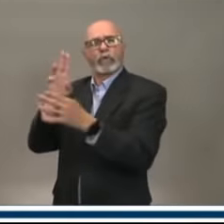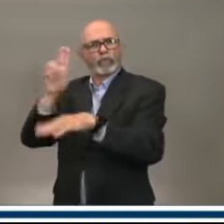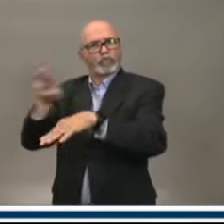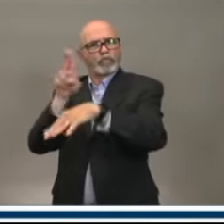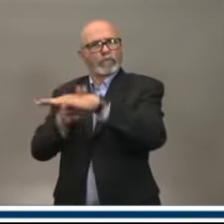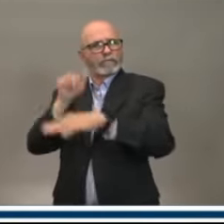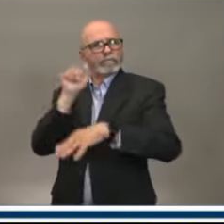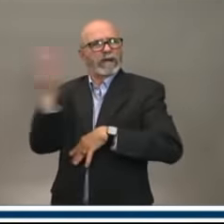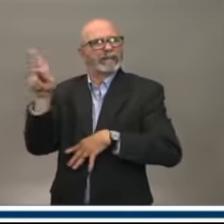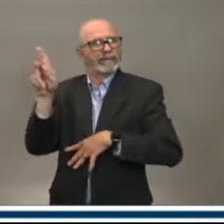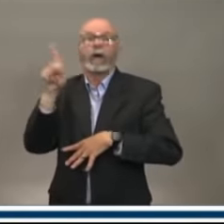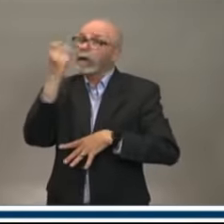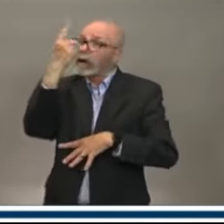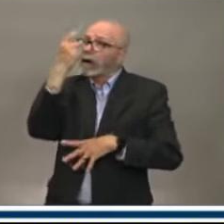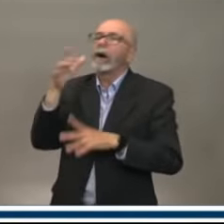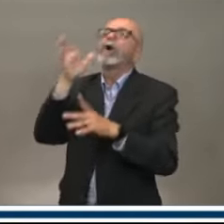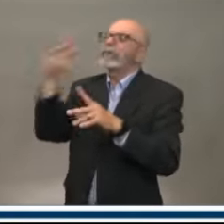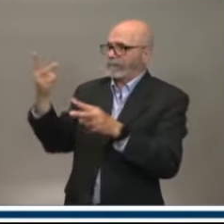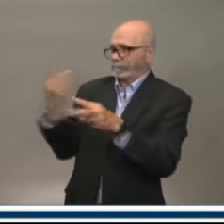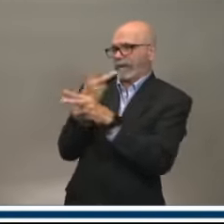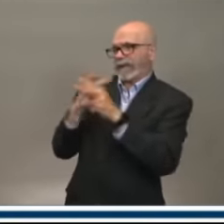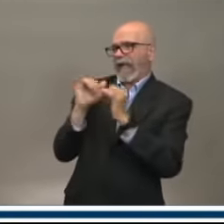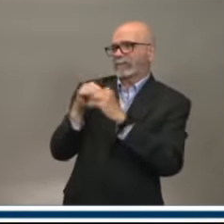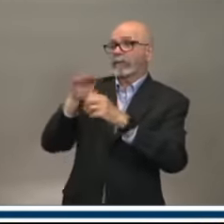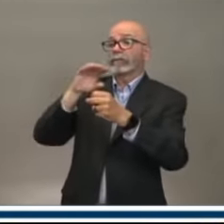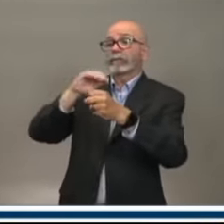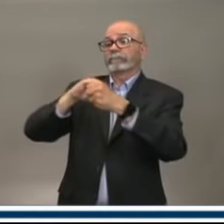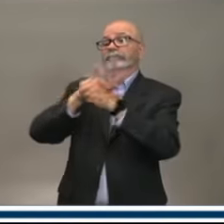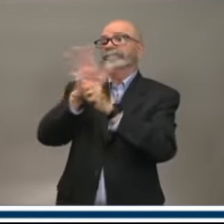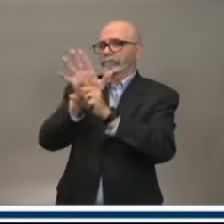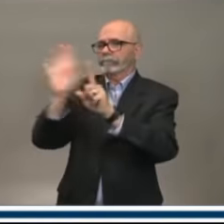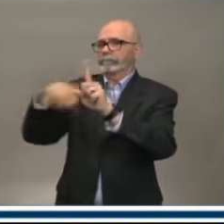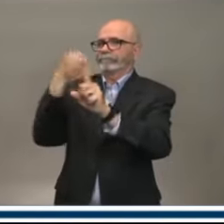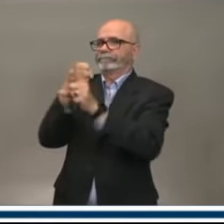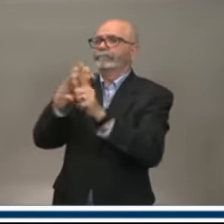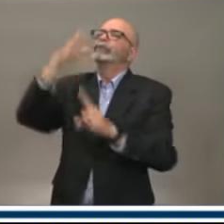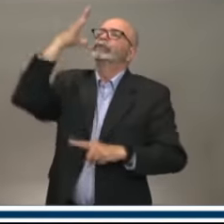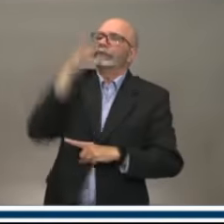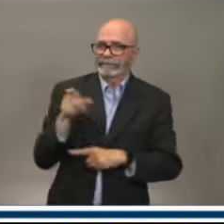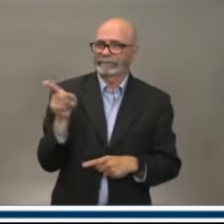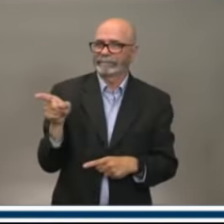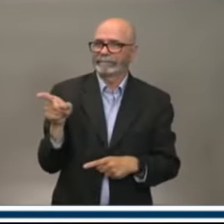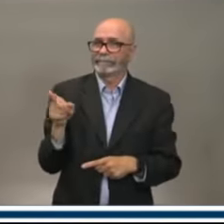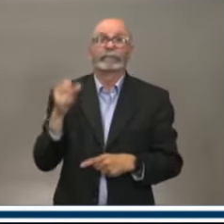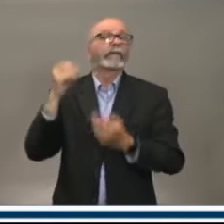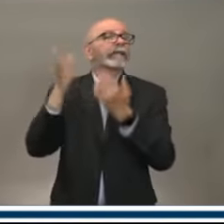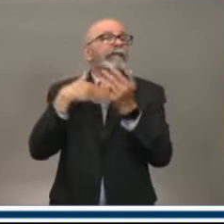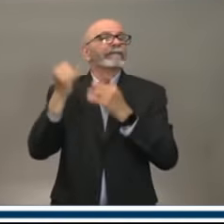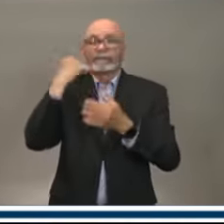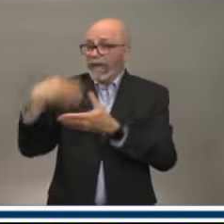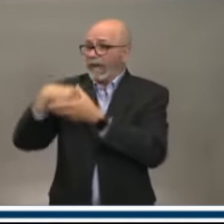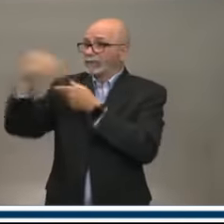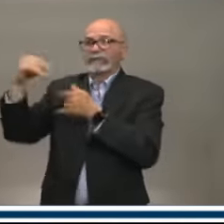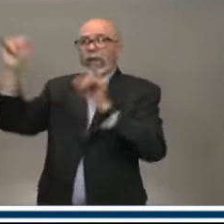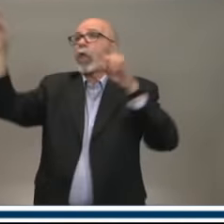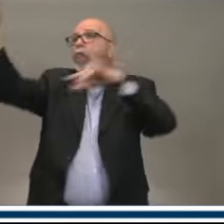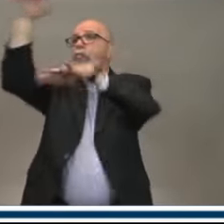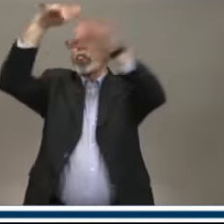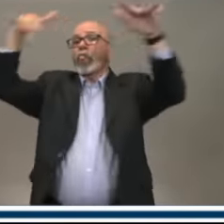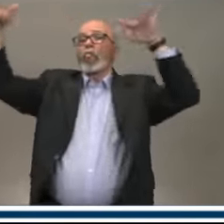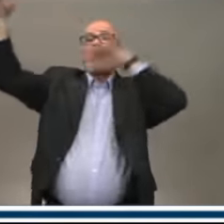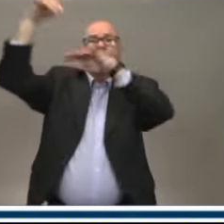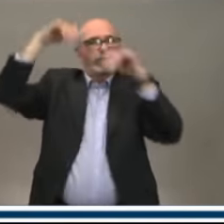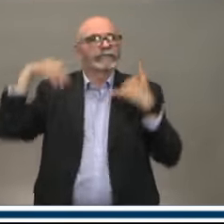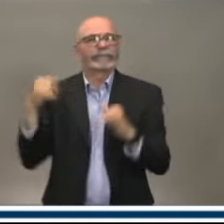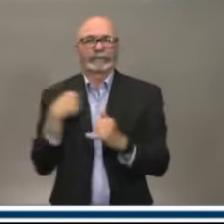You know, last weekend we opened up some parts of our outdoor activity. We'll look at that today. We would have announced that schools